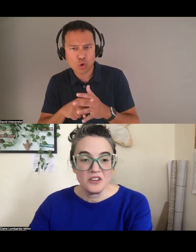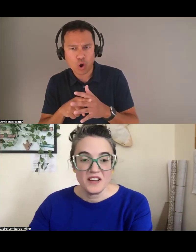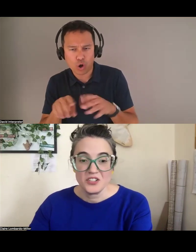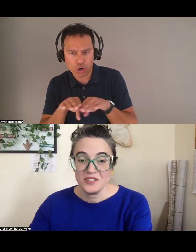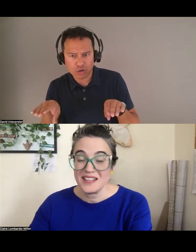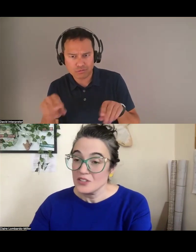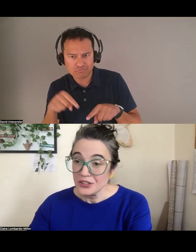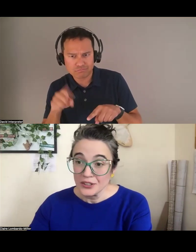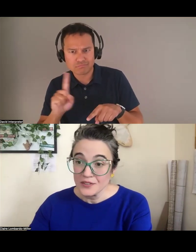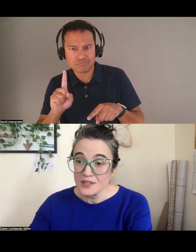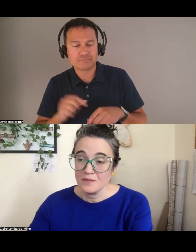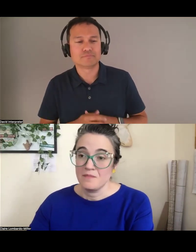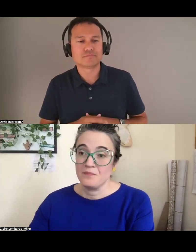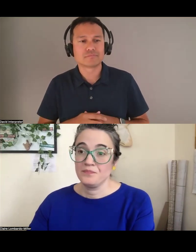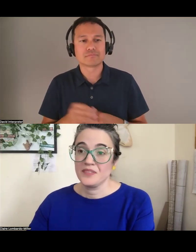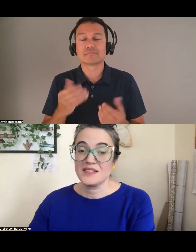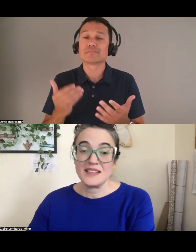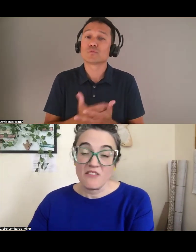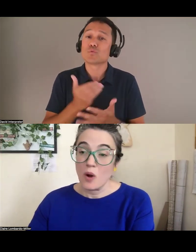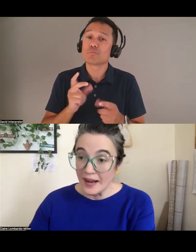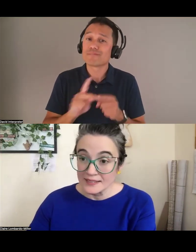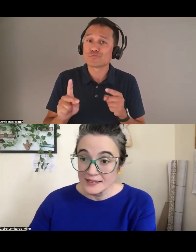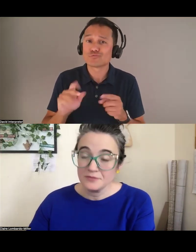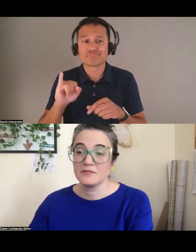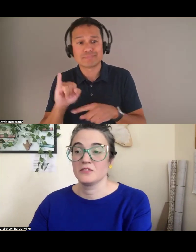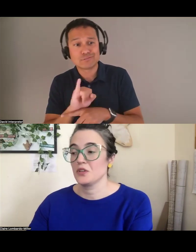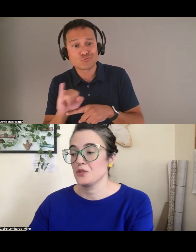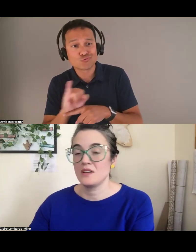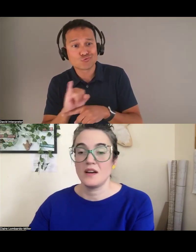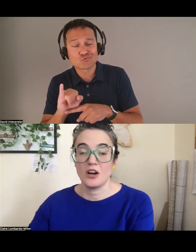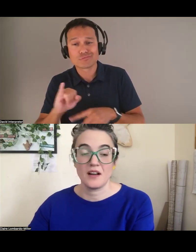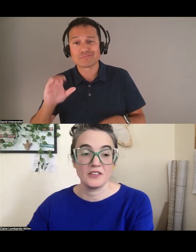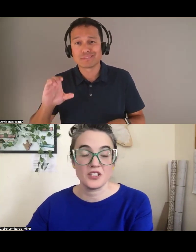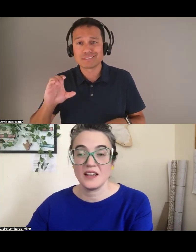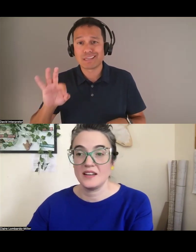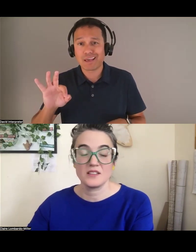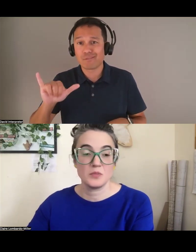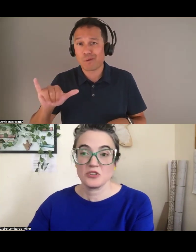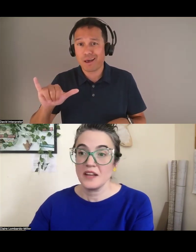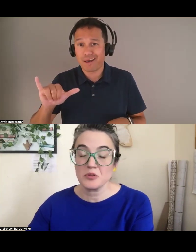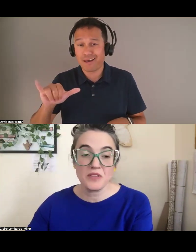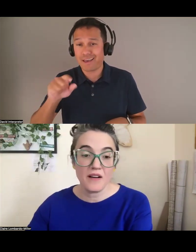New professionals, interns, CFYs for those in audiology and speech and language